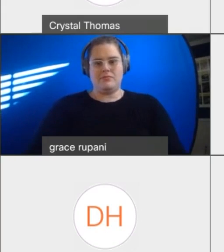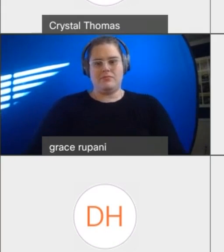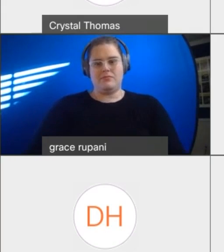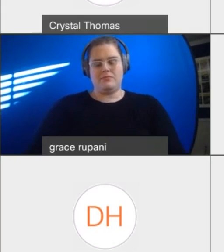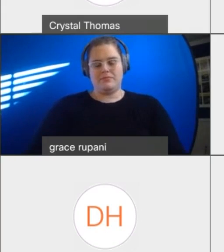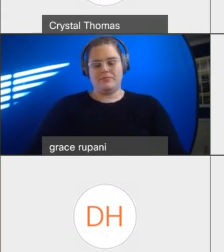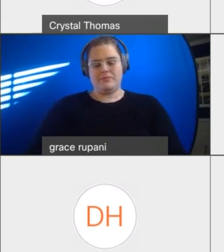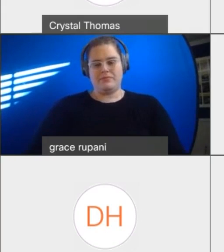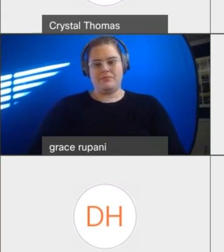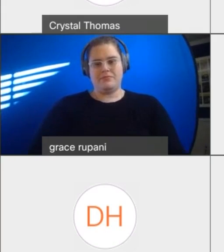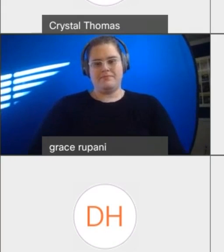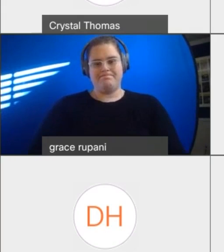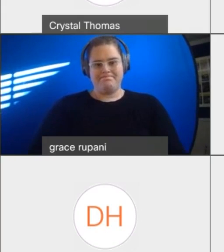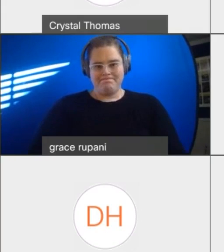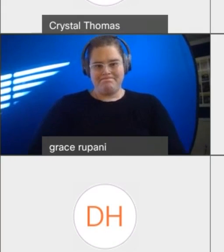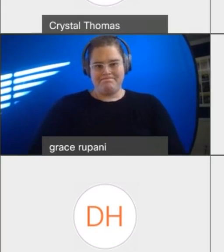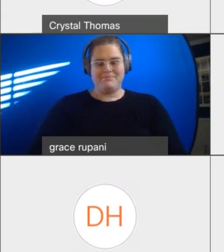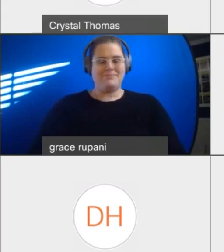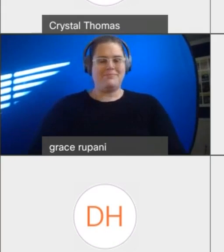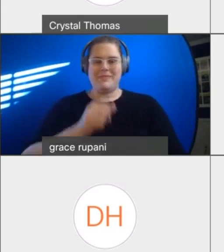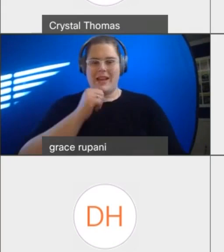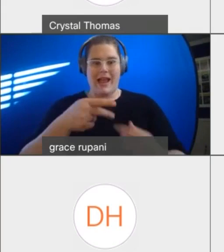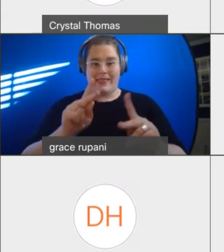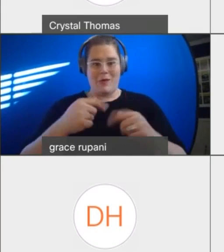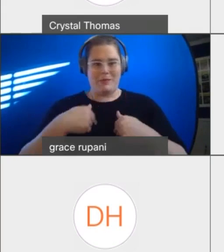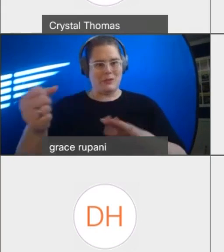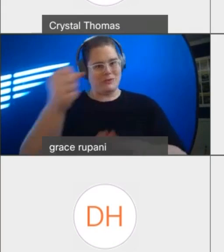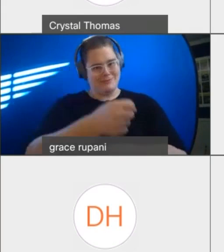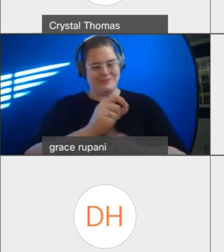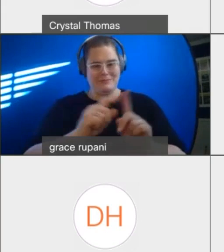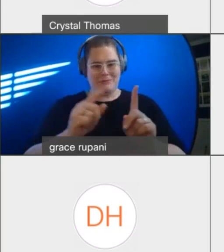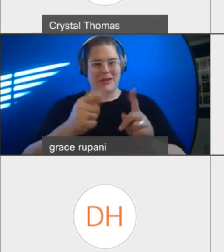It's not really allowing me to do it, but I'm doing my best.